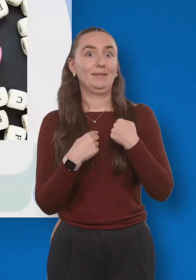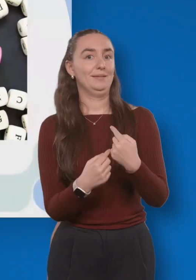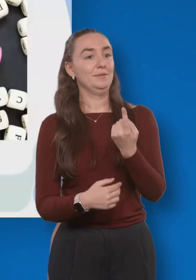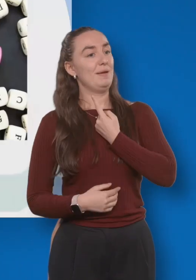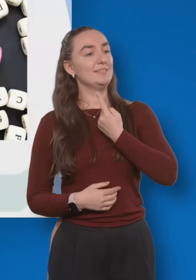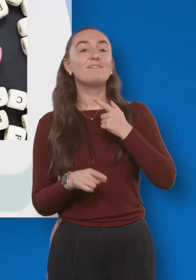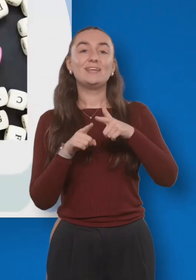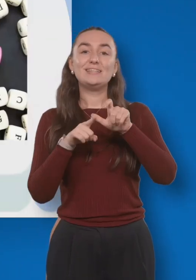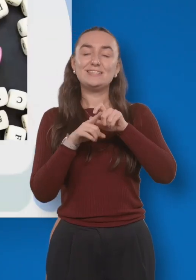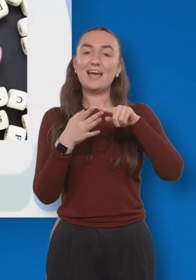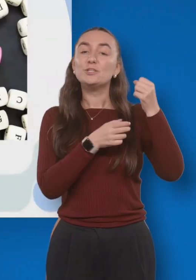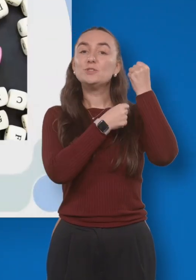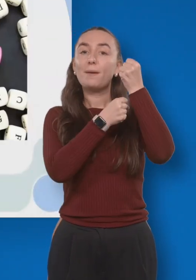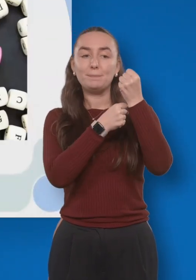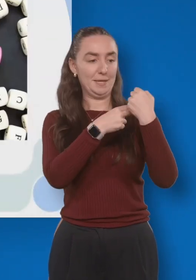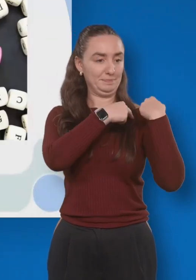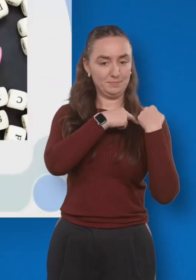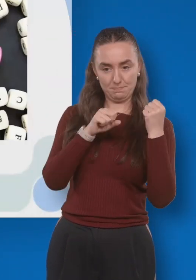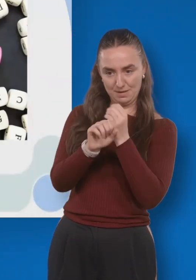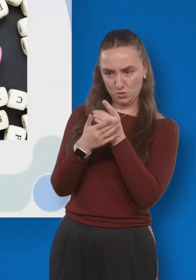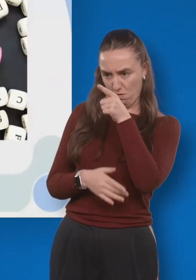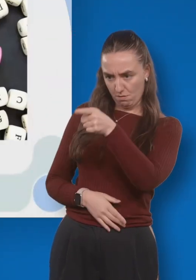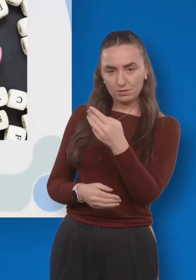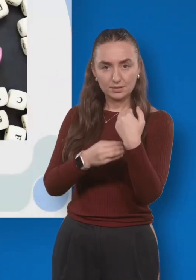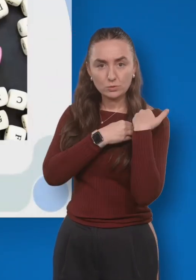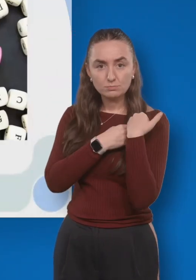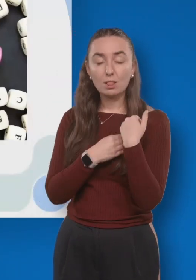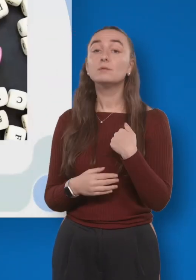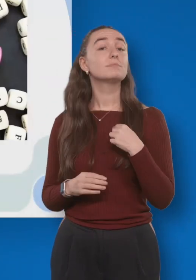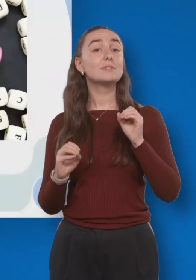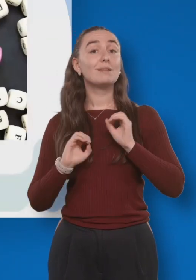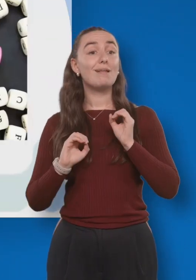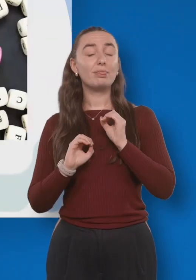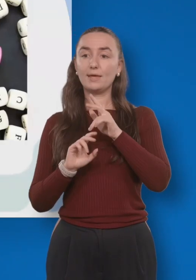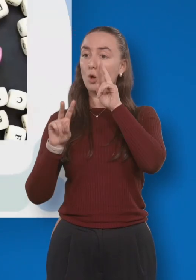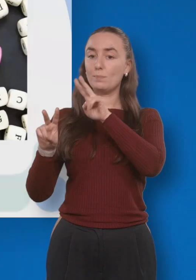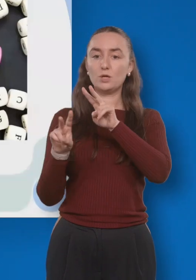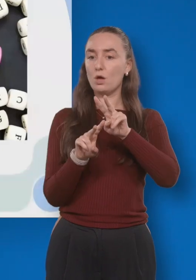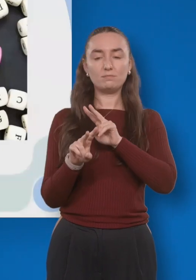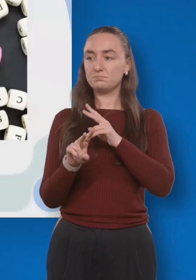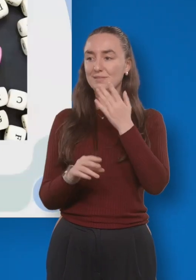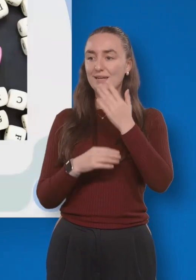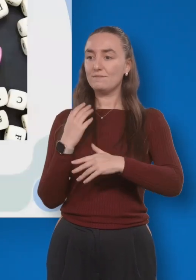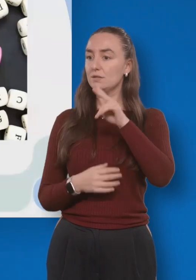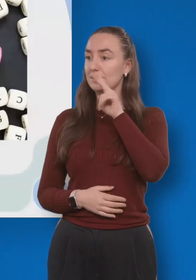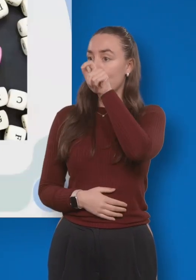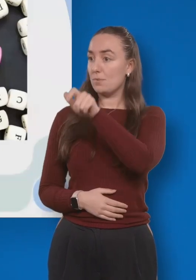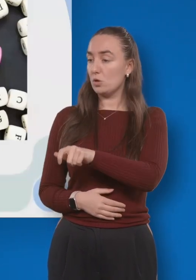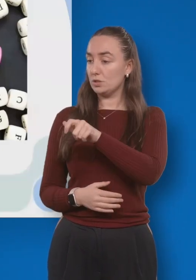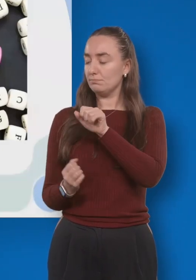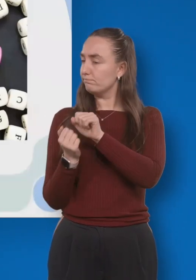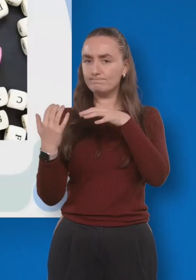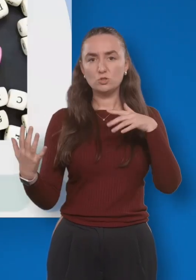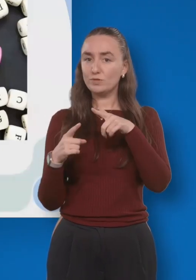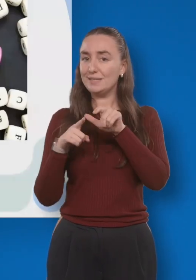champion to hold people accountable to it. So I've never observed anybody that contravenes or disagrees